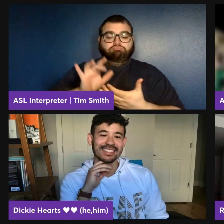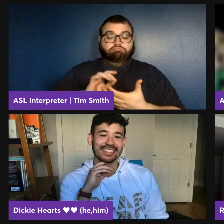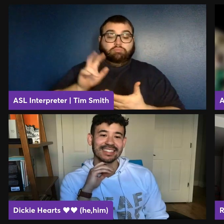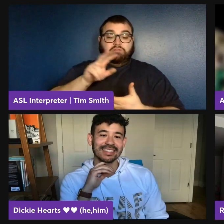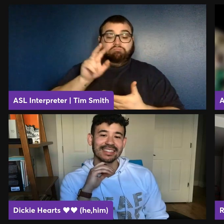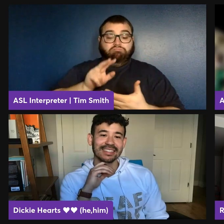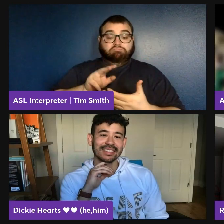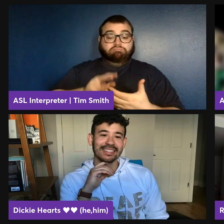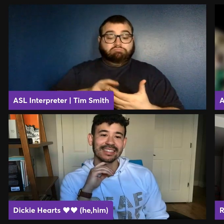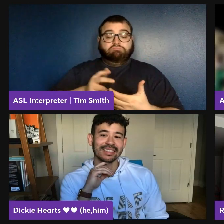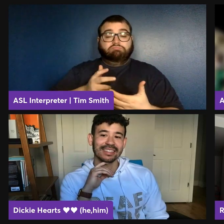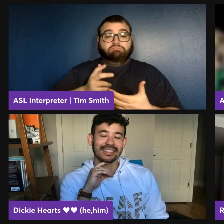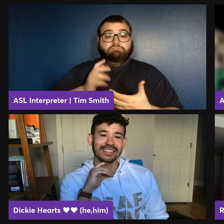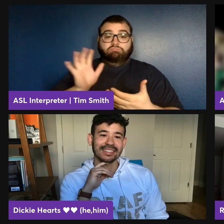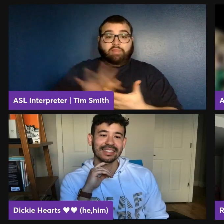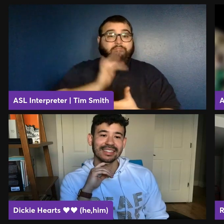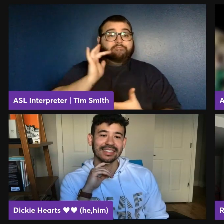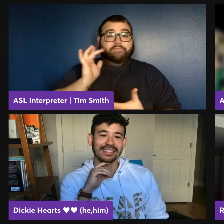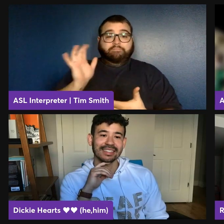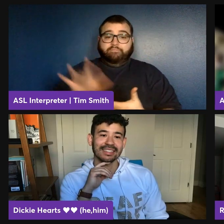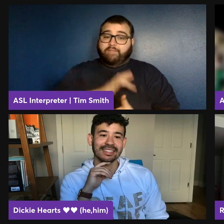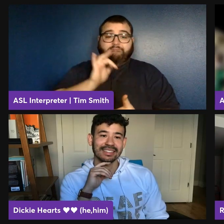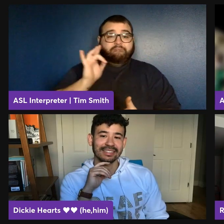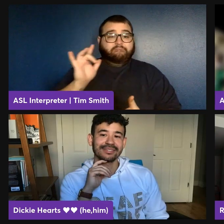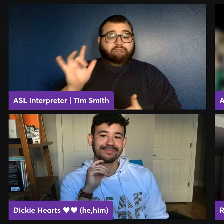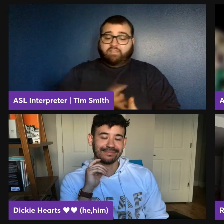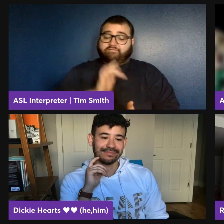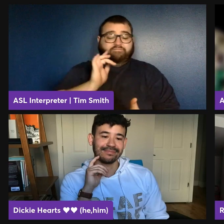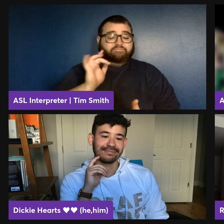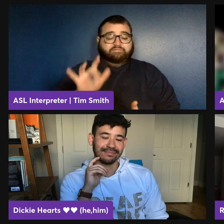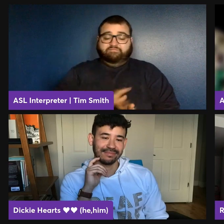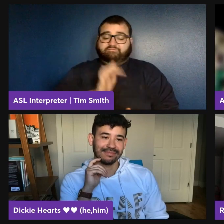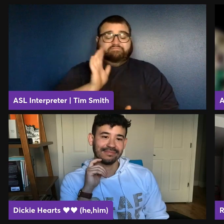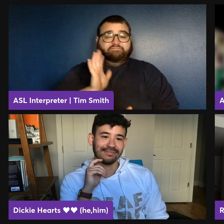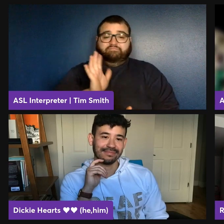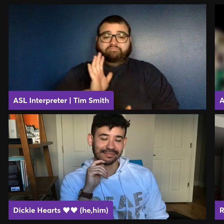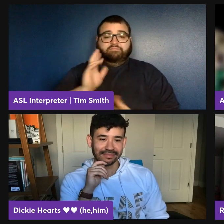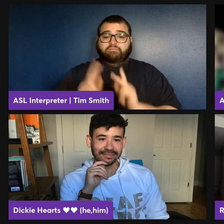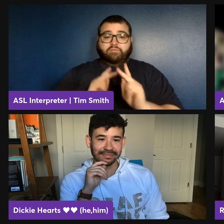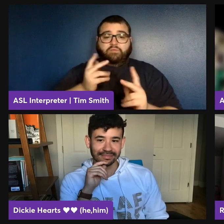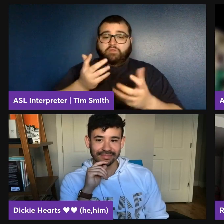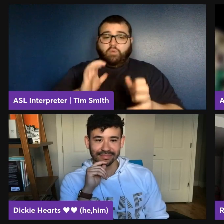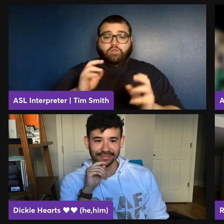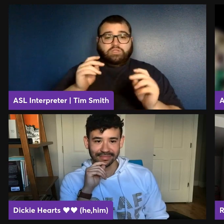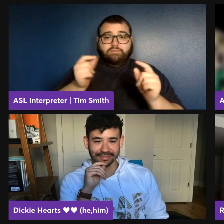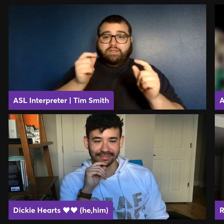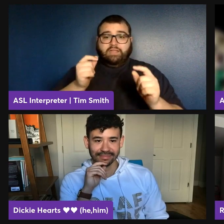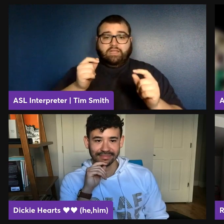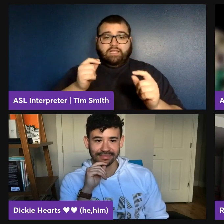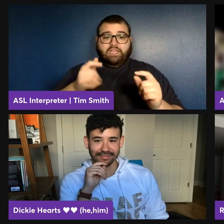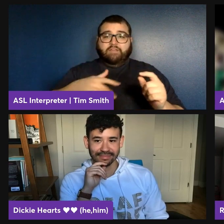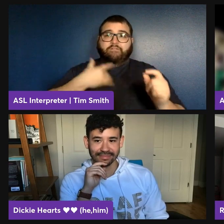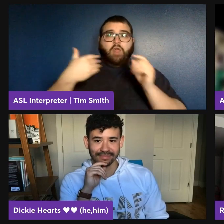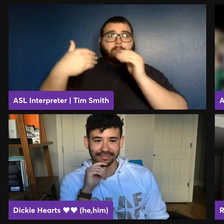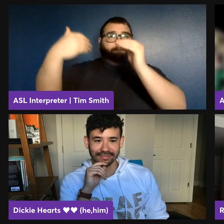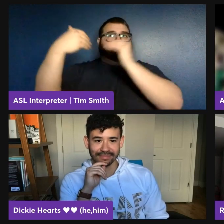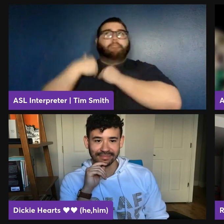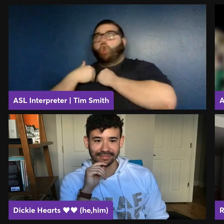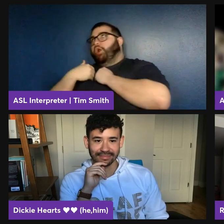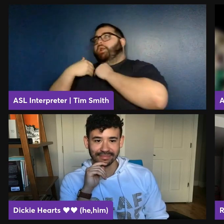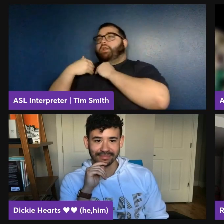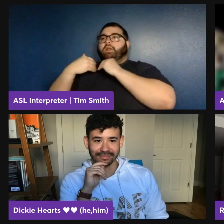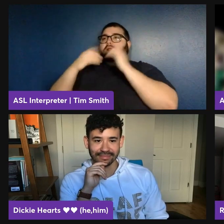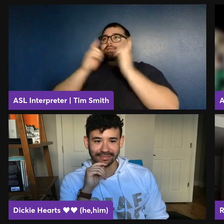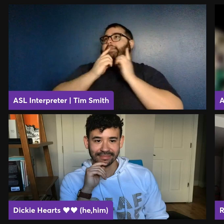know, swipe left because people don't want to immediately burden themselves with dating